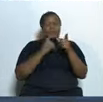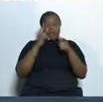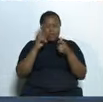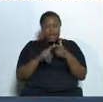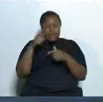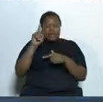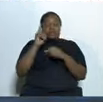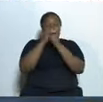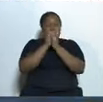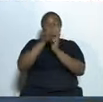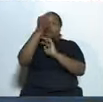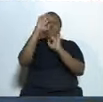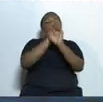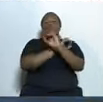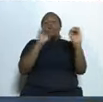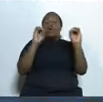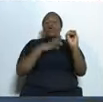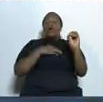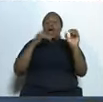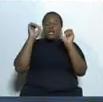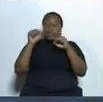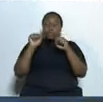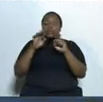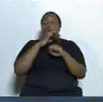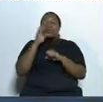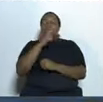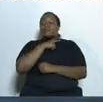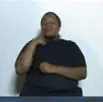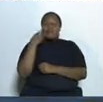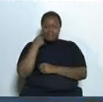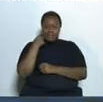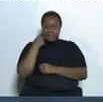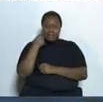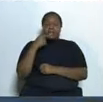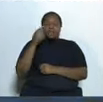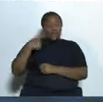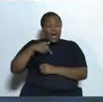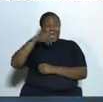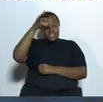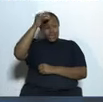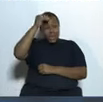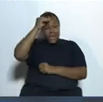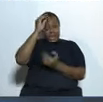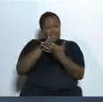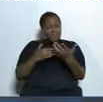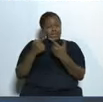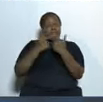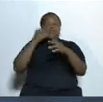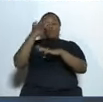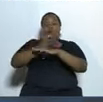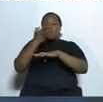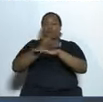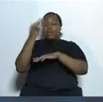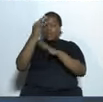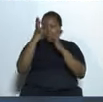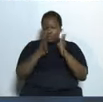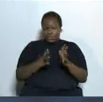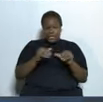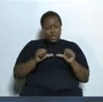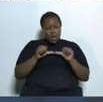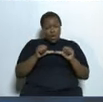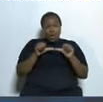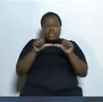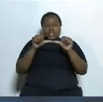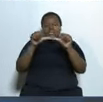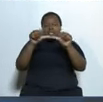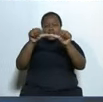not worshiping God and would be executed. We learn something from cults down through the centuries, as